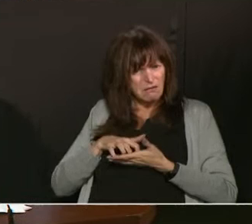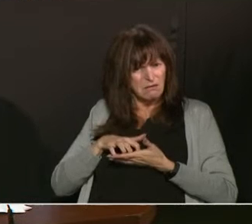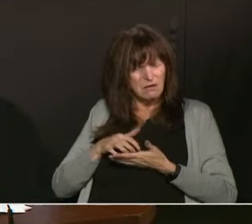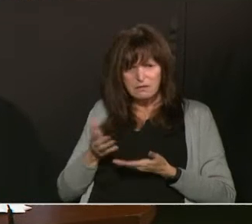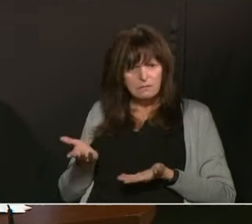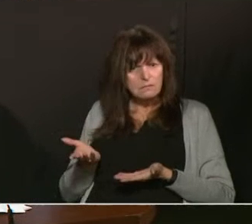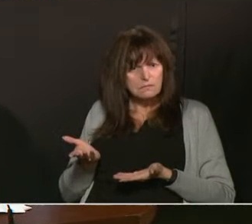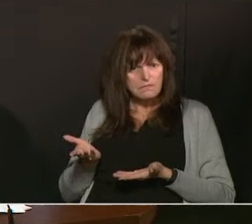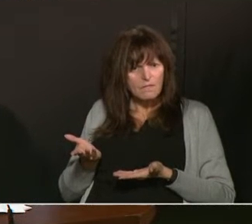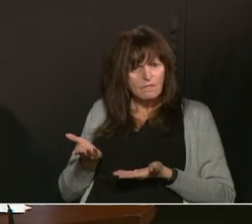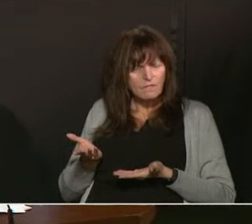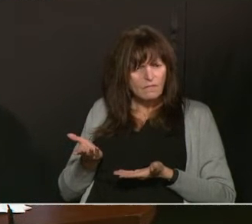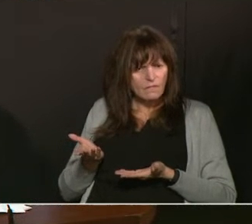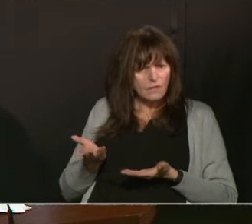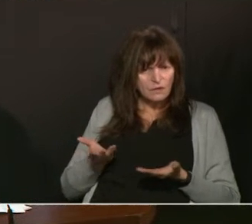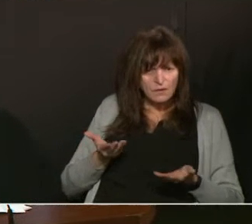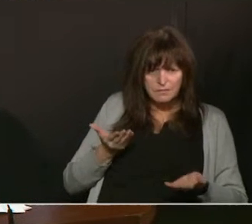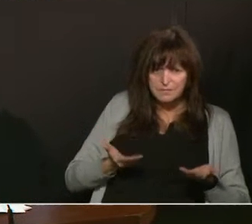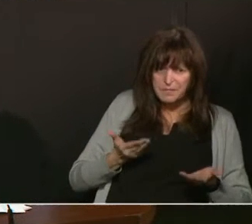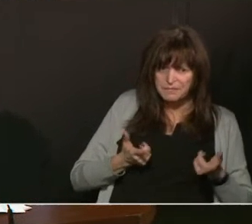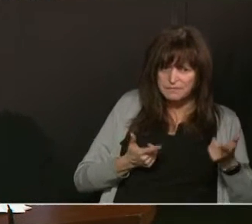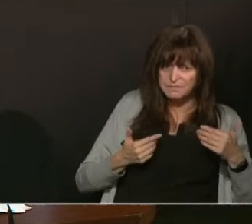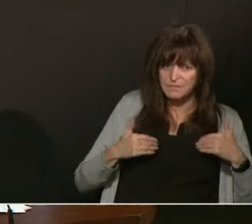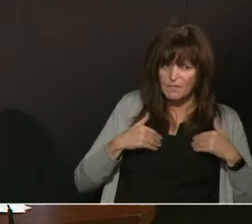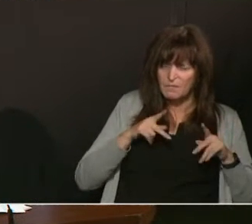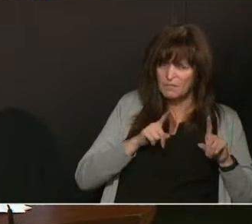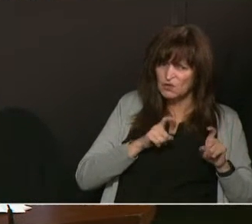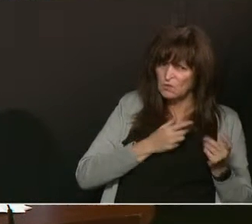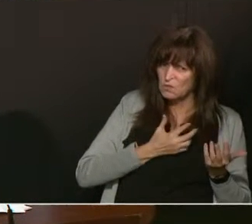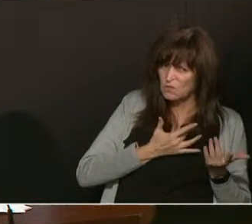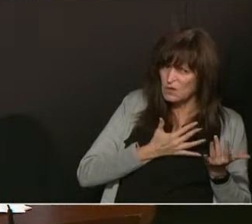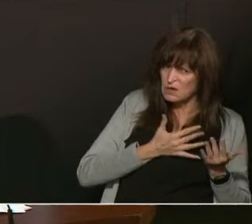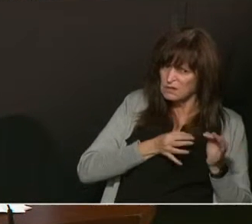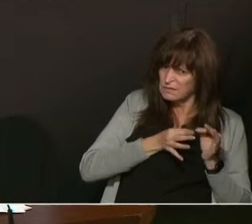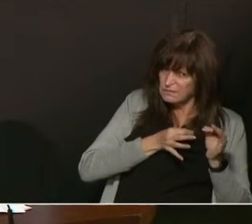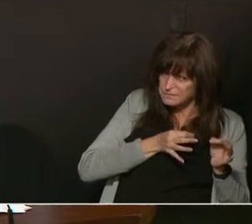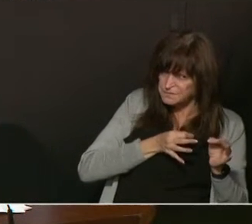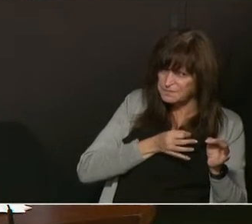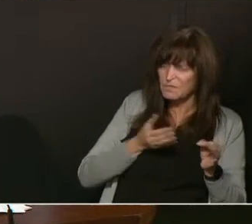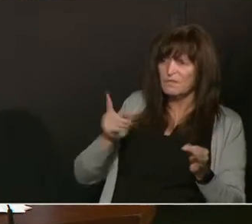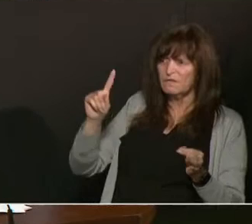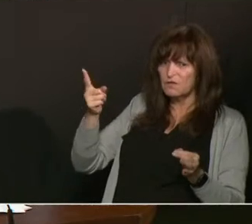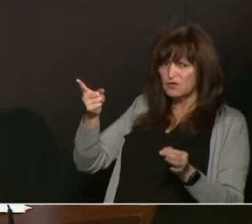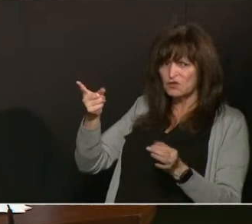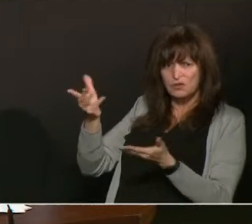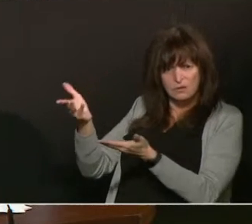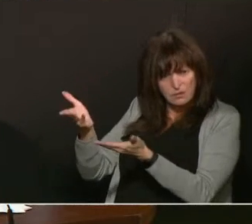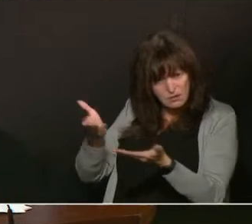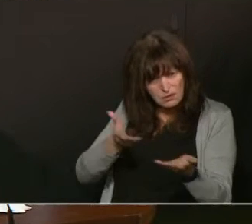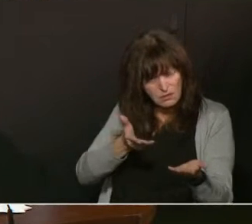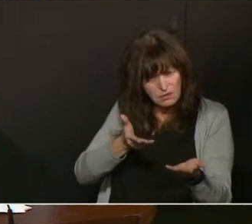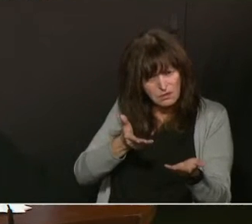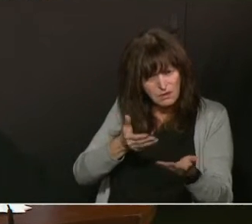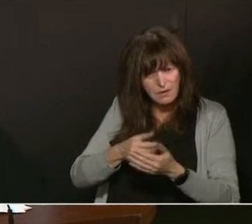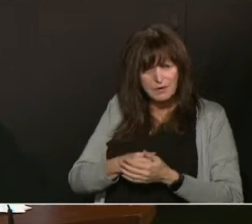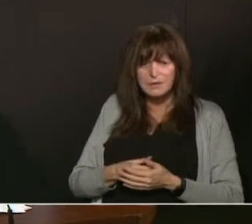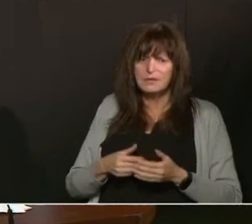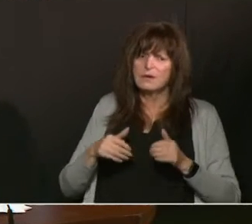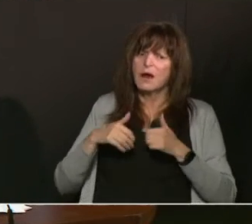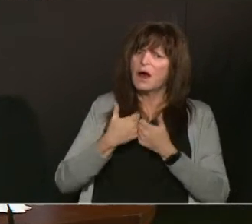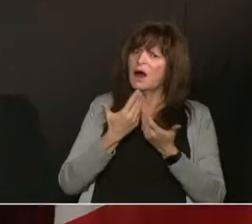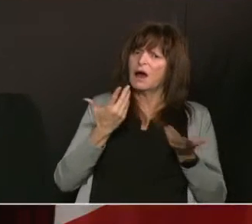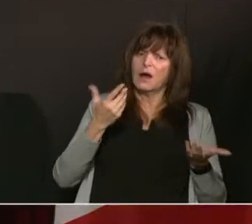their booster shots later on if they can wait? And how does the government assure that those who are higher risk are getting doses